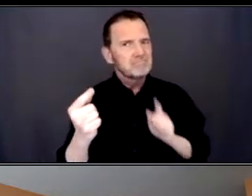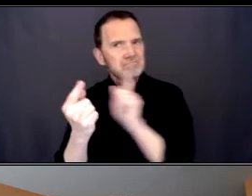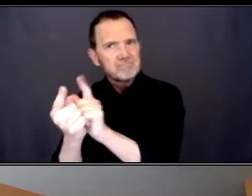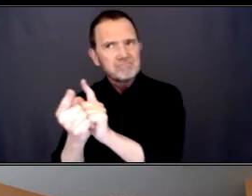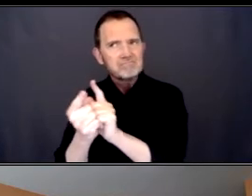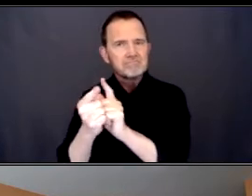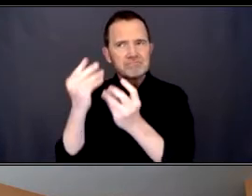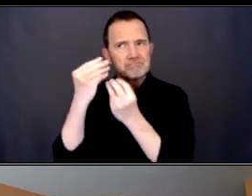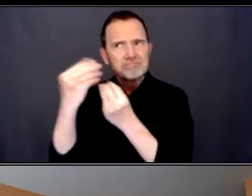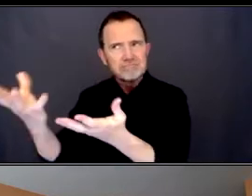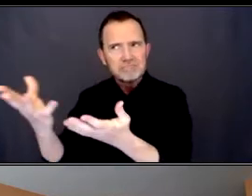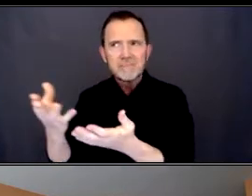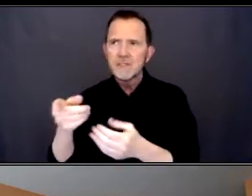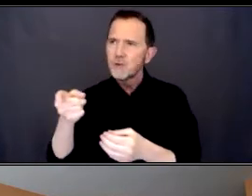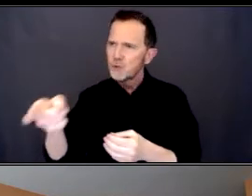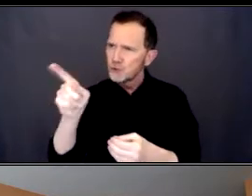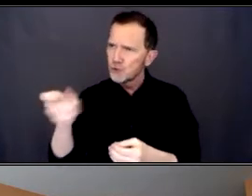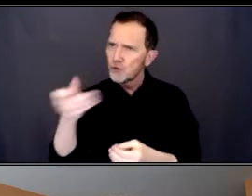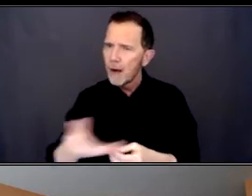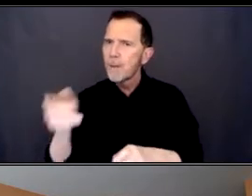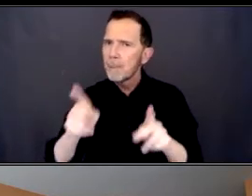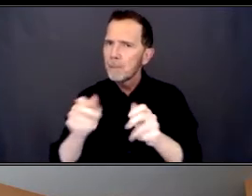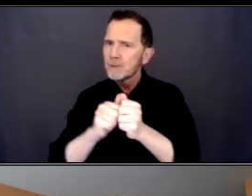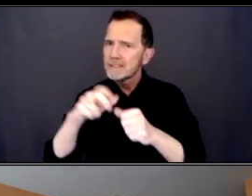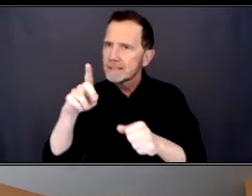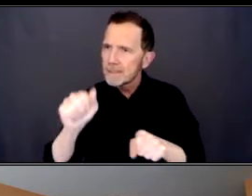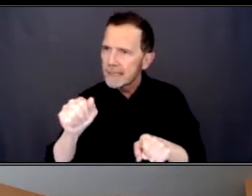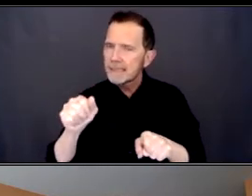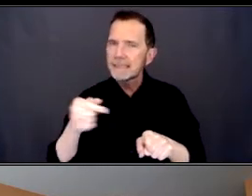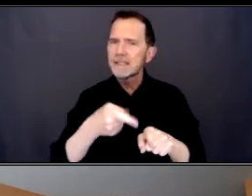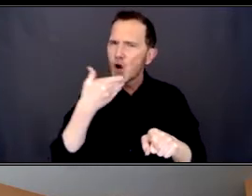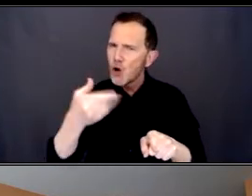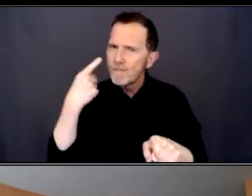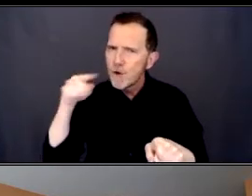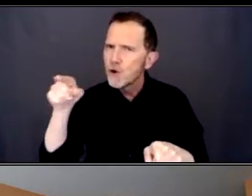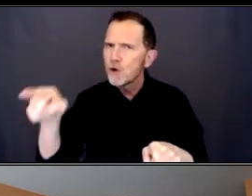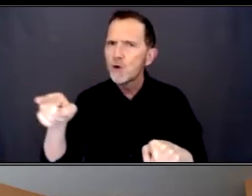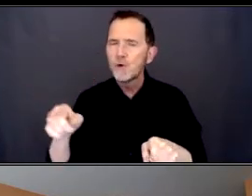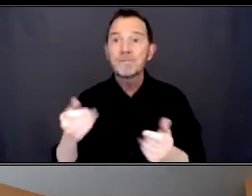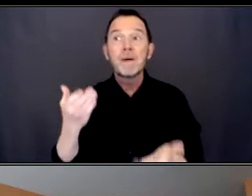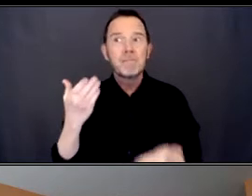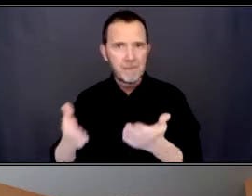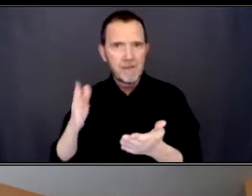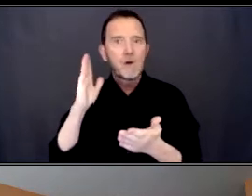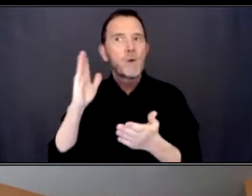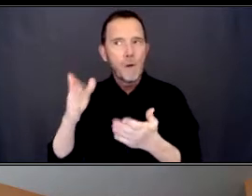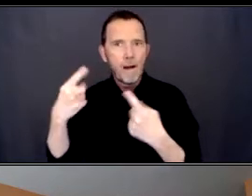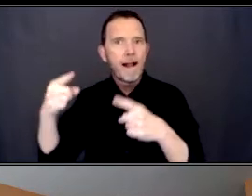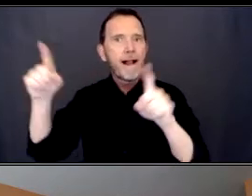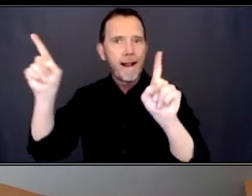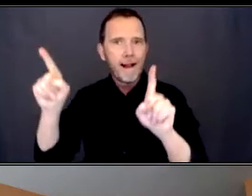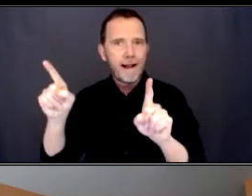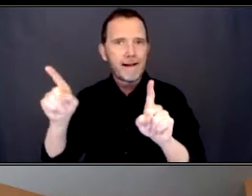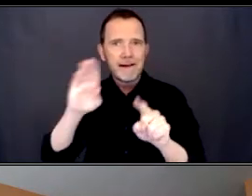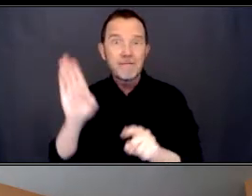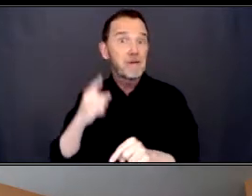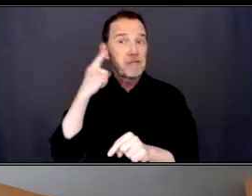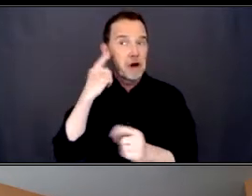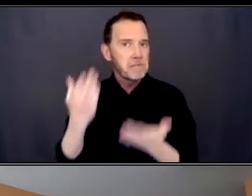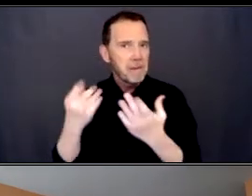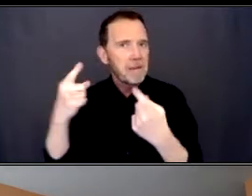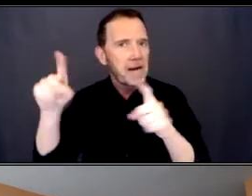their organization. You might find business right there that you maybe never thought of before. You may be working with them in other type of placements,